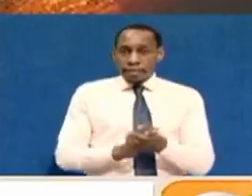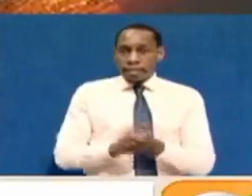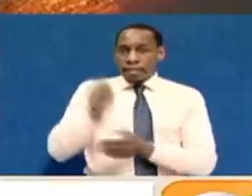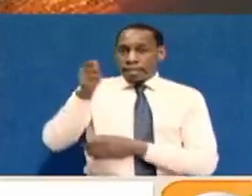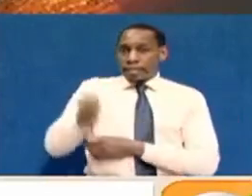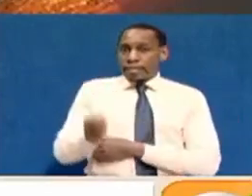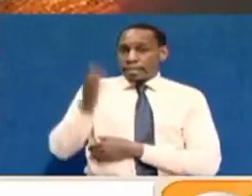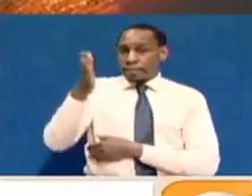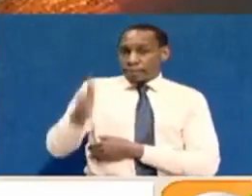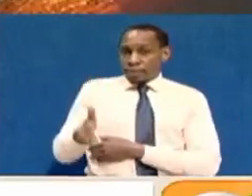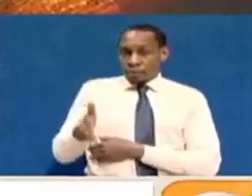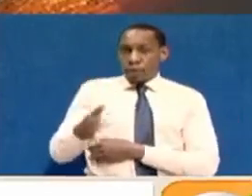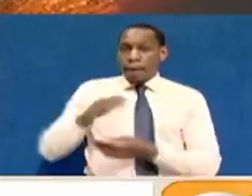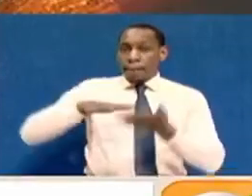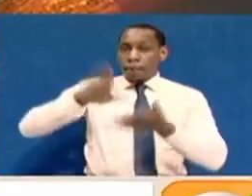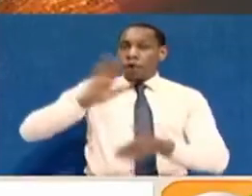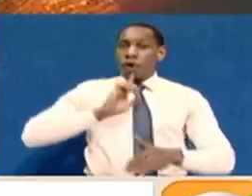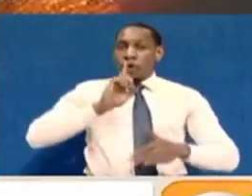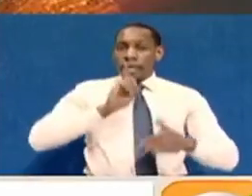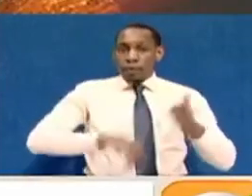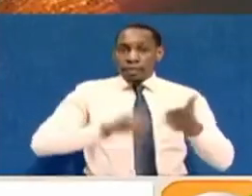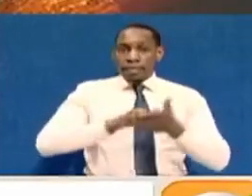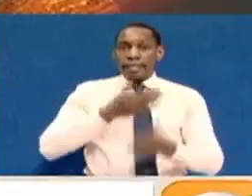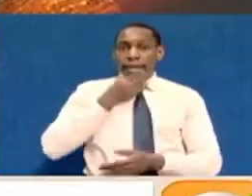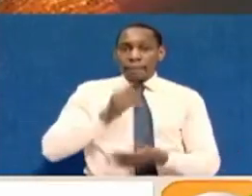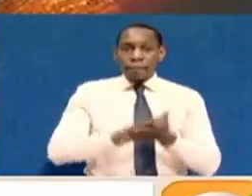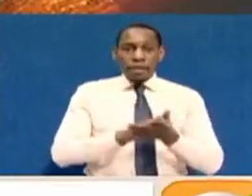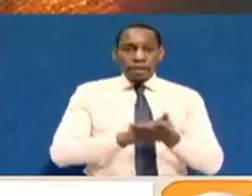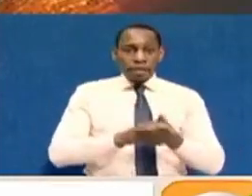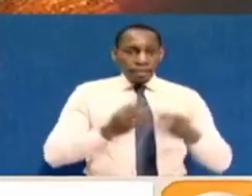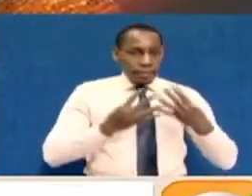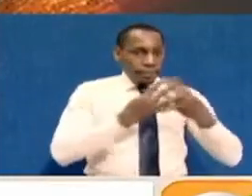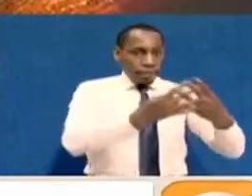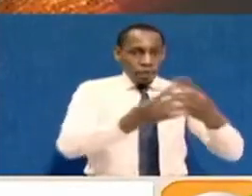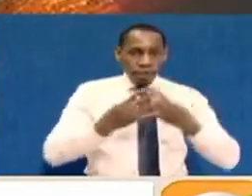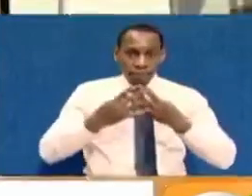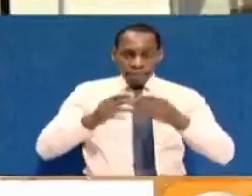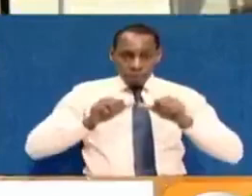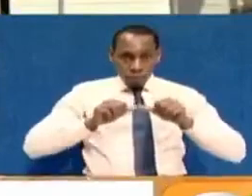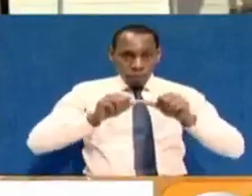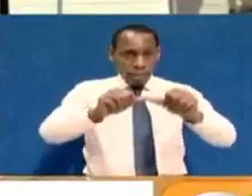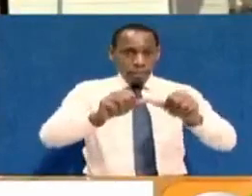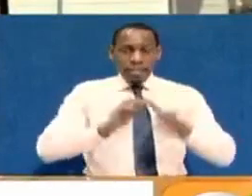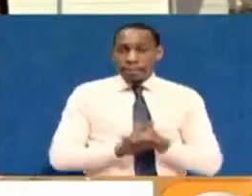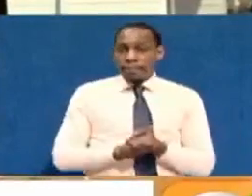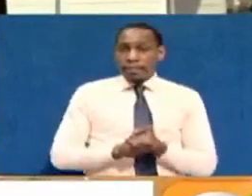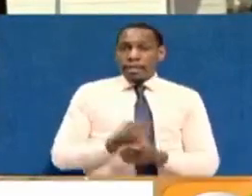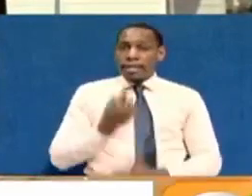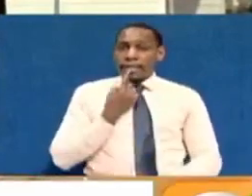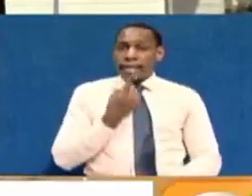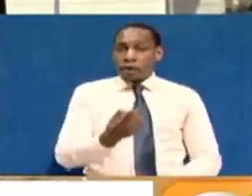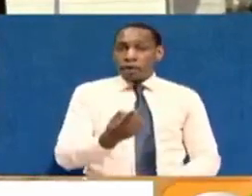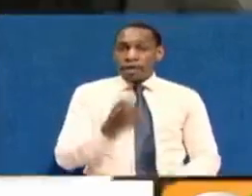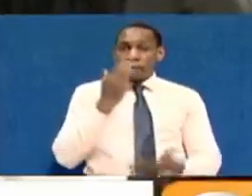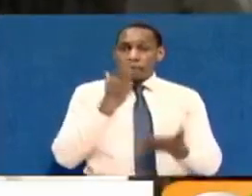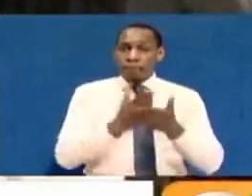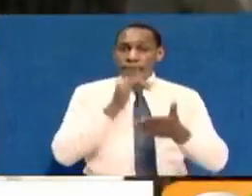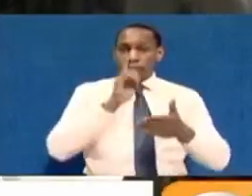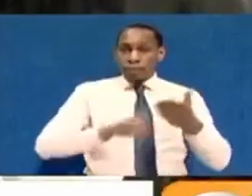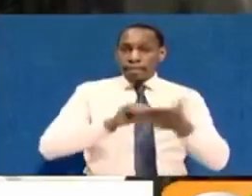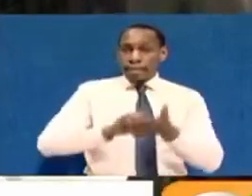Anthony Mushigi further directed that the man serve the sentences consecutively. The sentence all but confirms